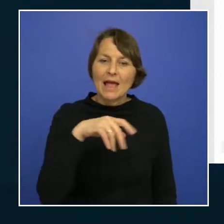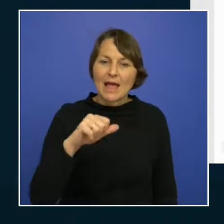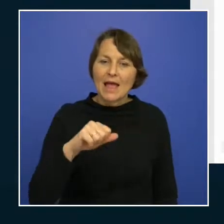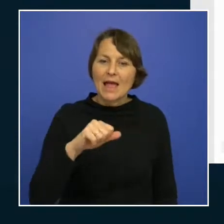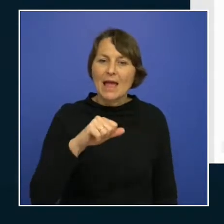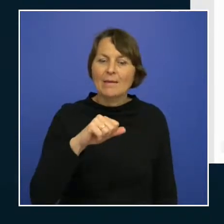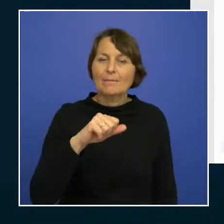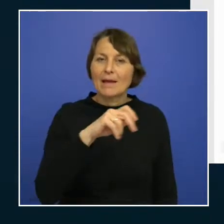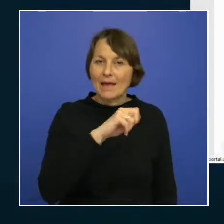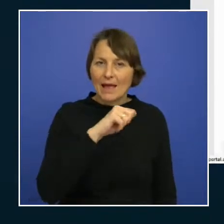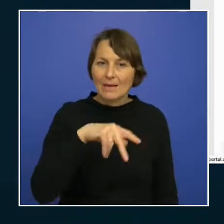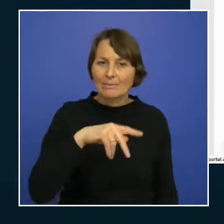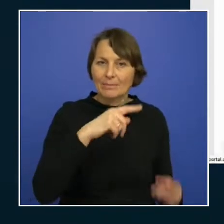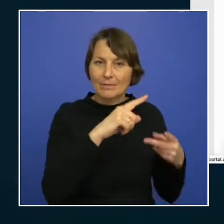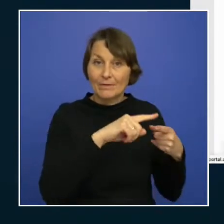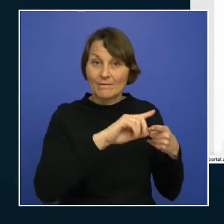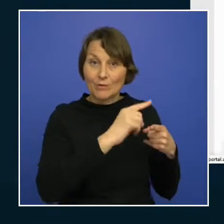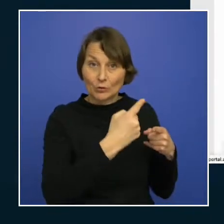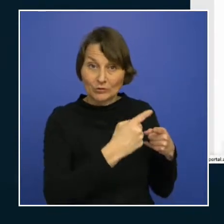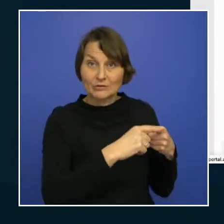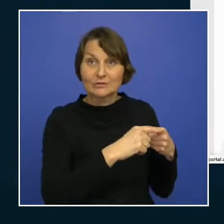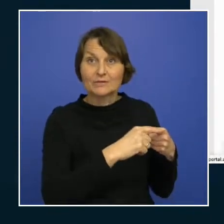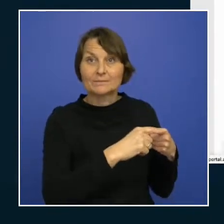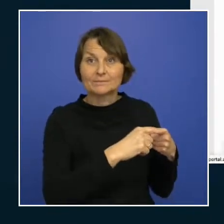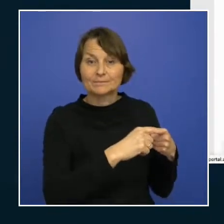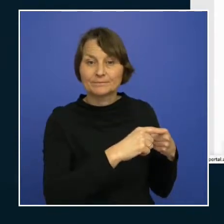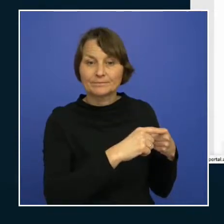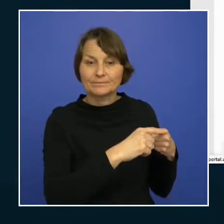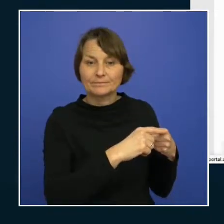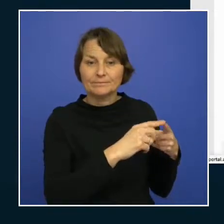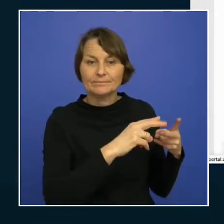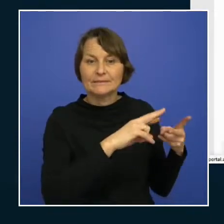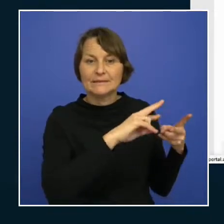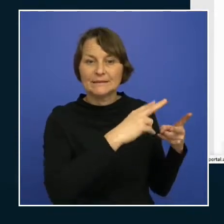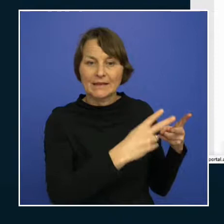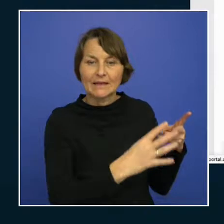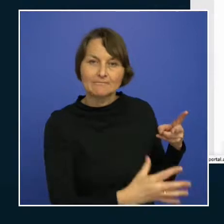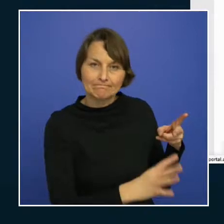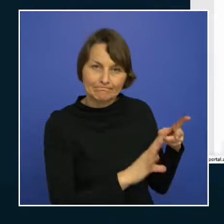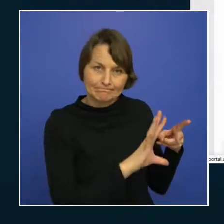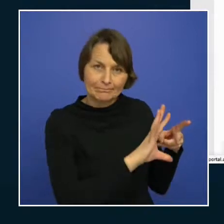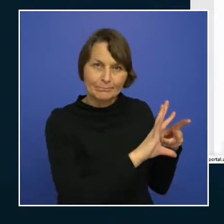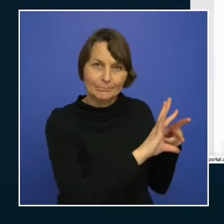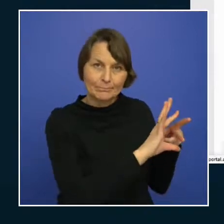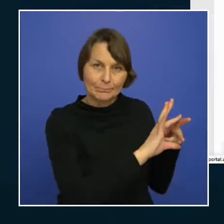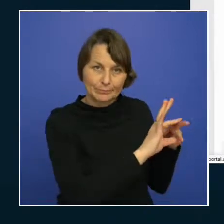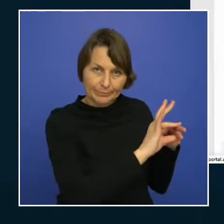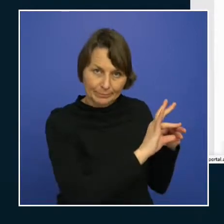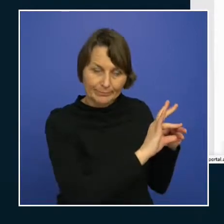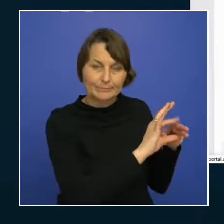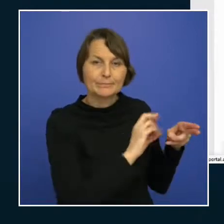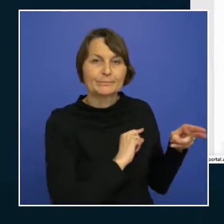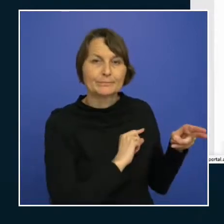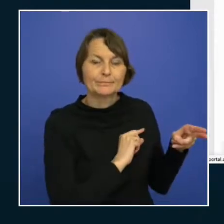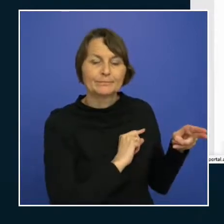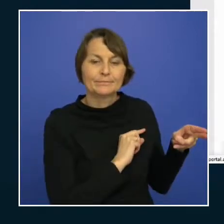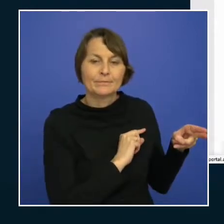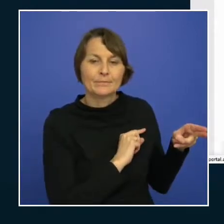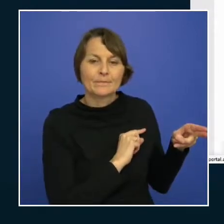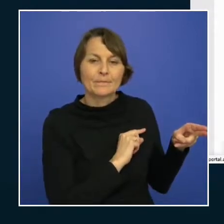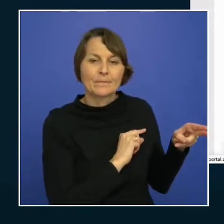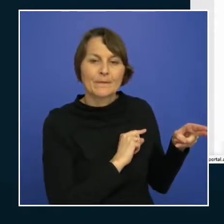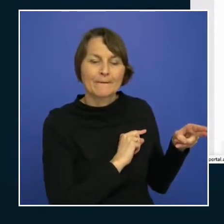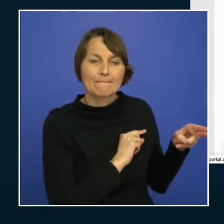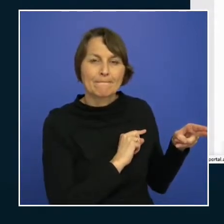then the app service app itself that's built on top of that plan, or that uses the infrastructure that's part of this app service